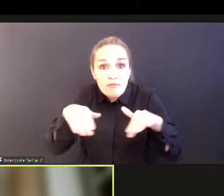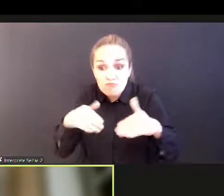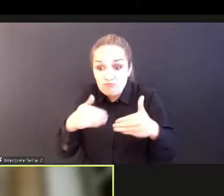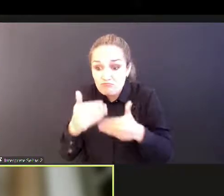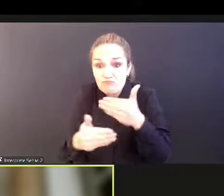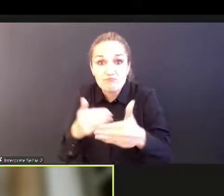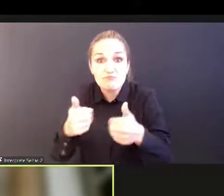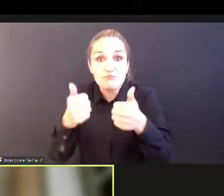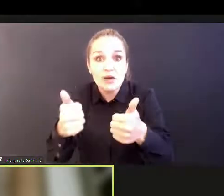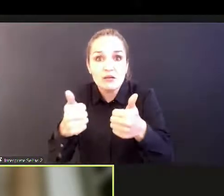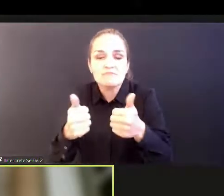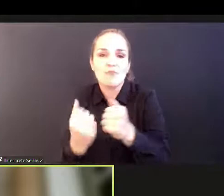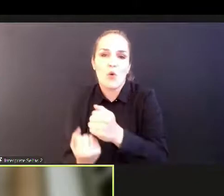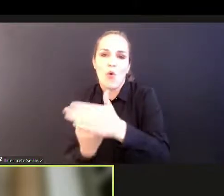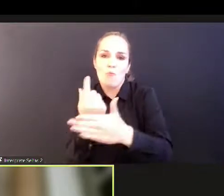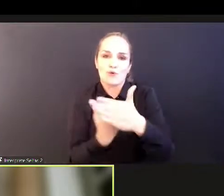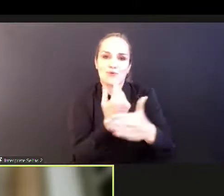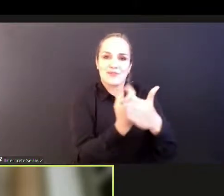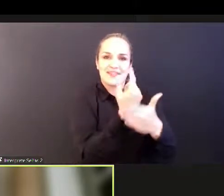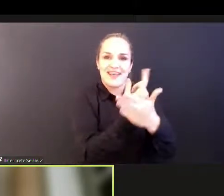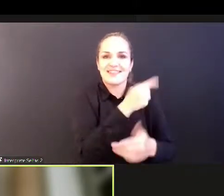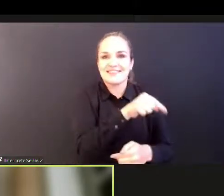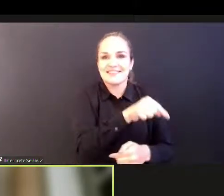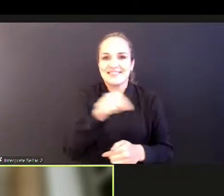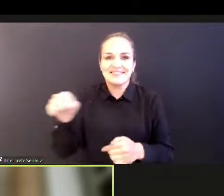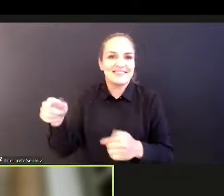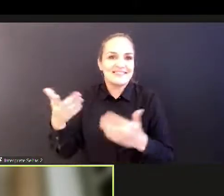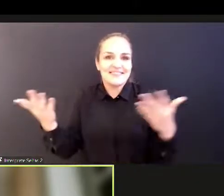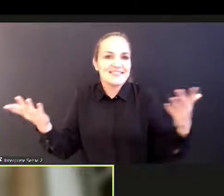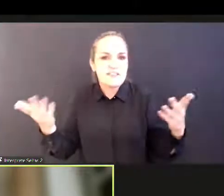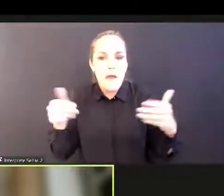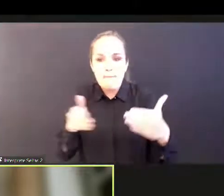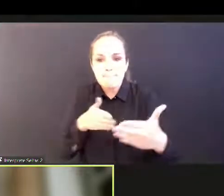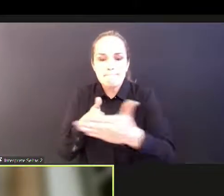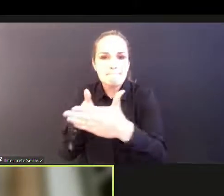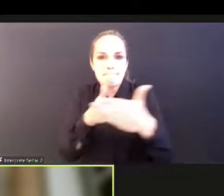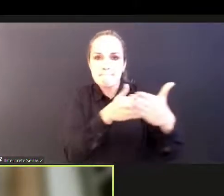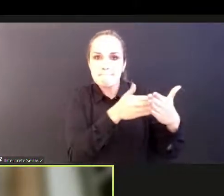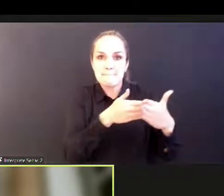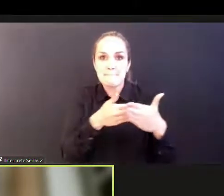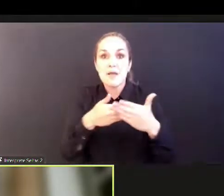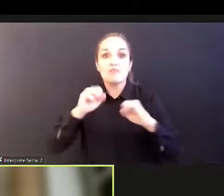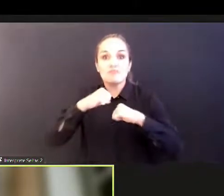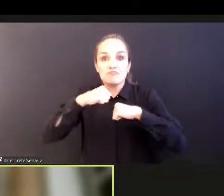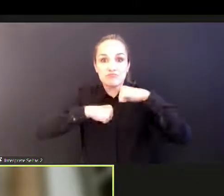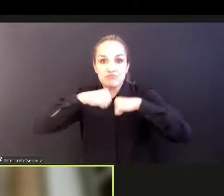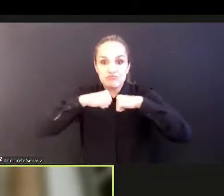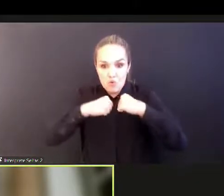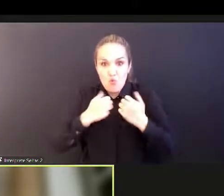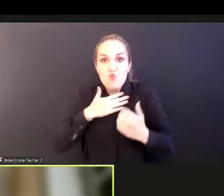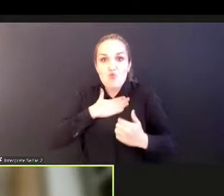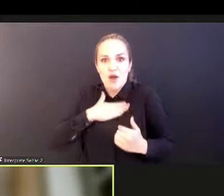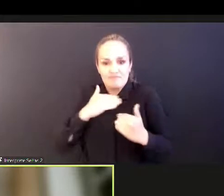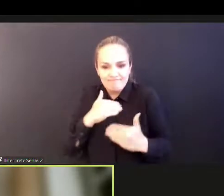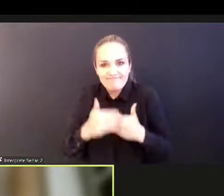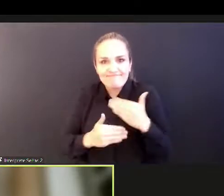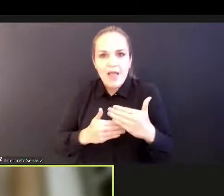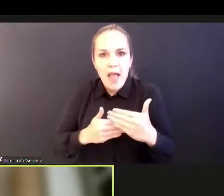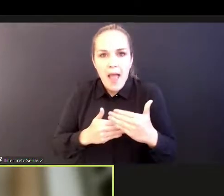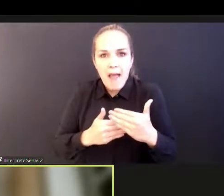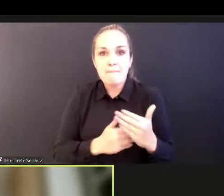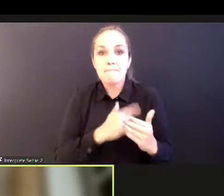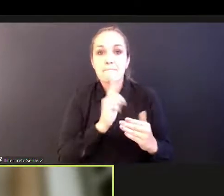for the upcoming digital enterprises. There are also many other enabling sort of factors like soft factors,